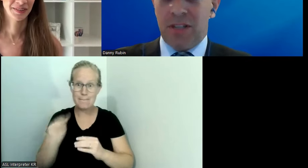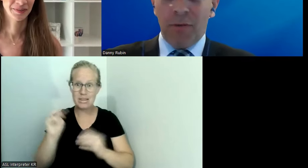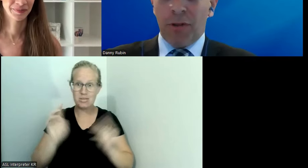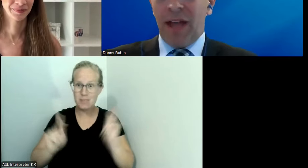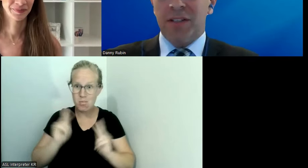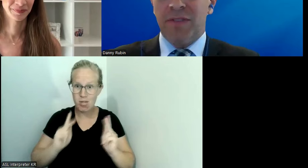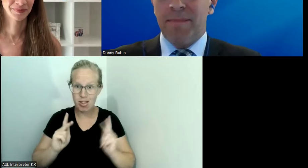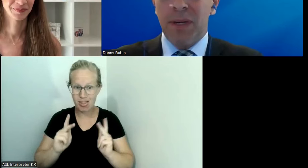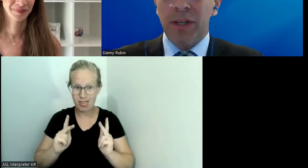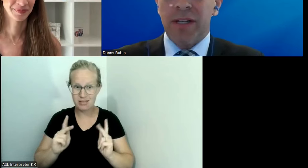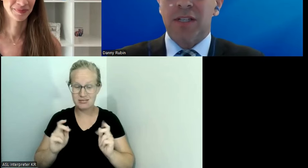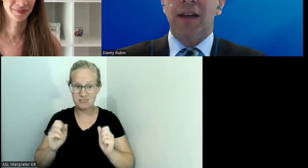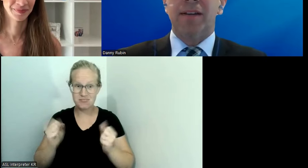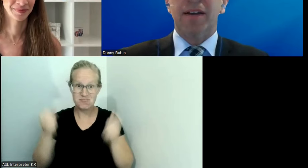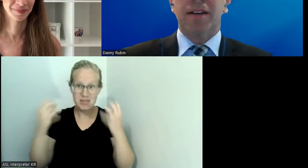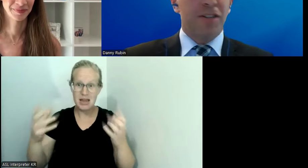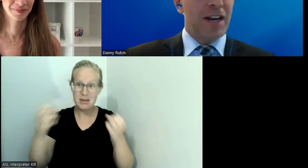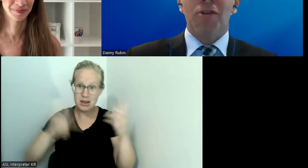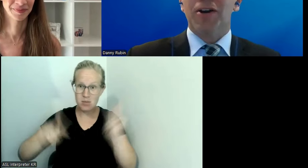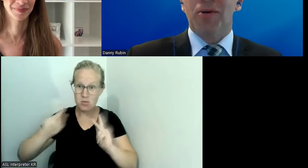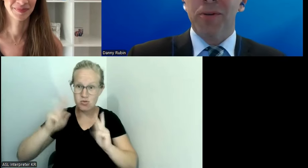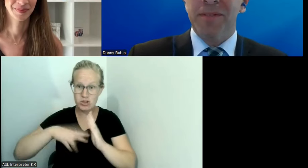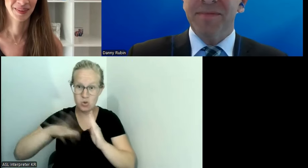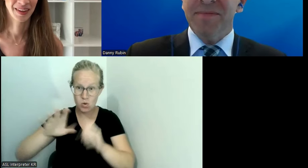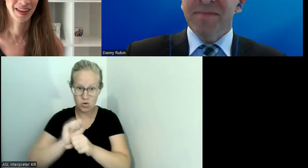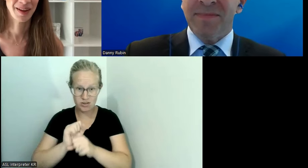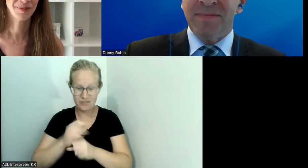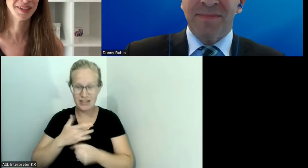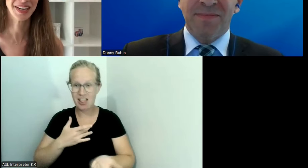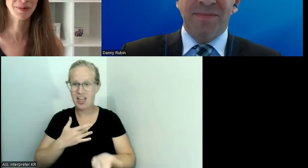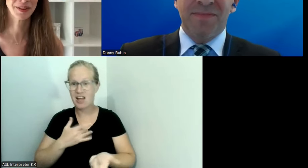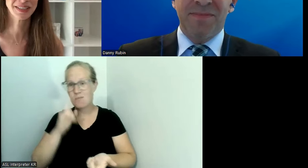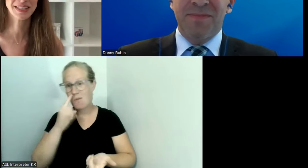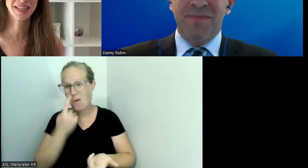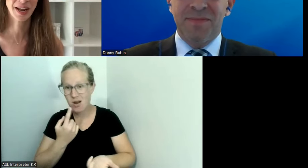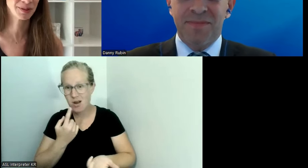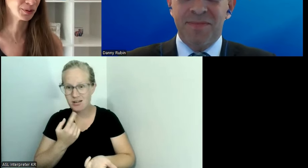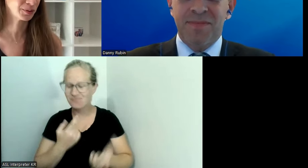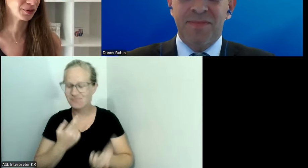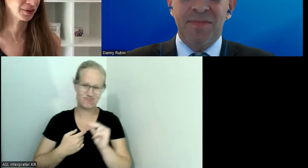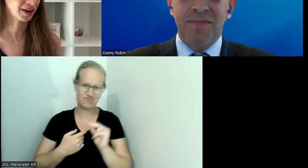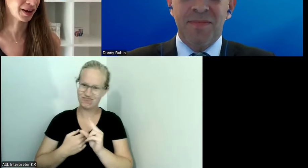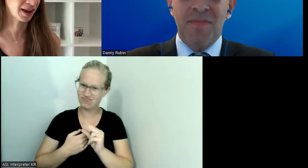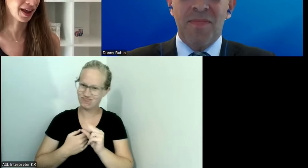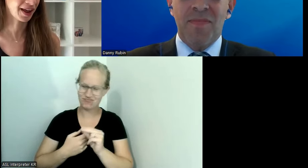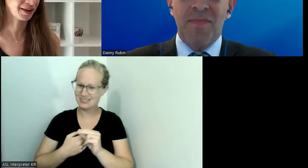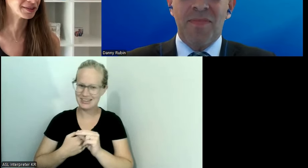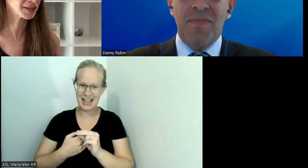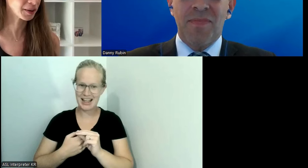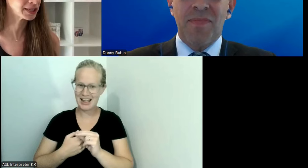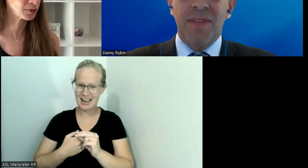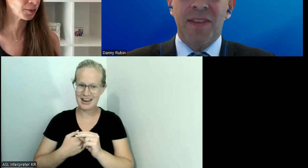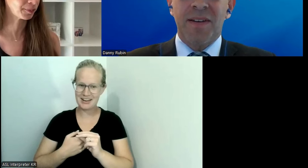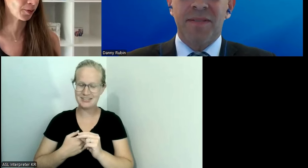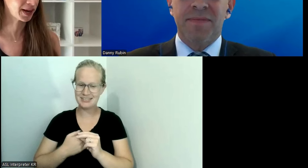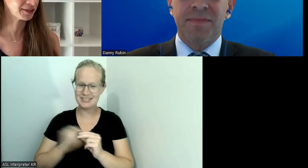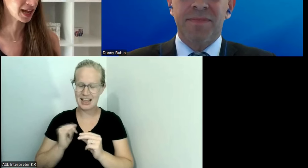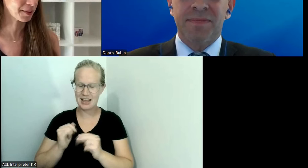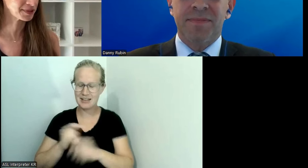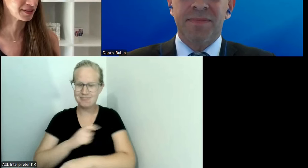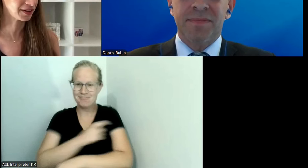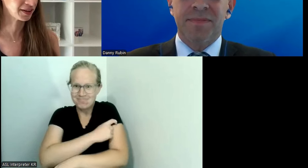that several thousand, if millions. Is that, does it ever get old? It really, it really doesn't. I'm so, uh, I, it's like a pinch me